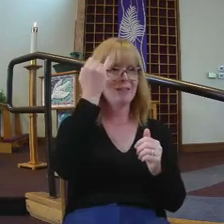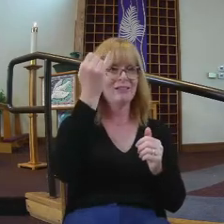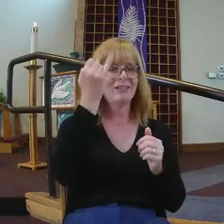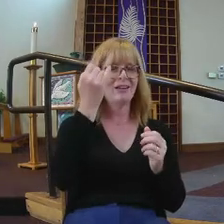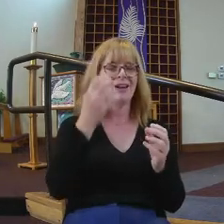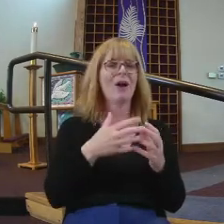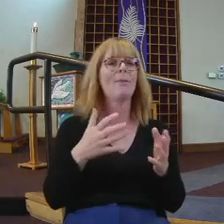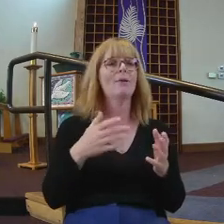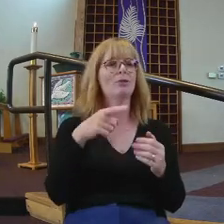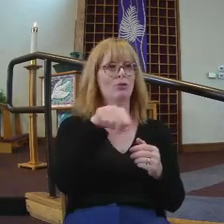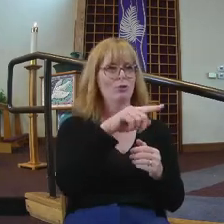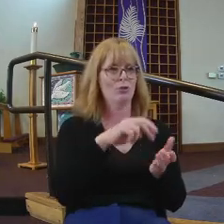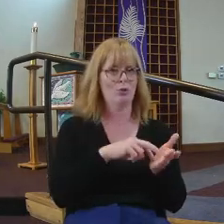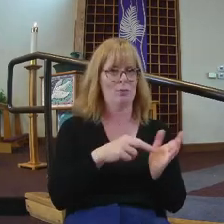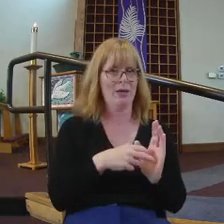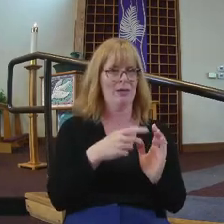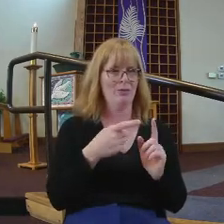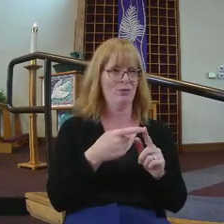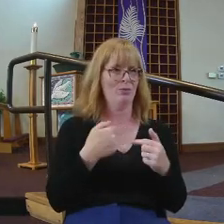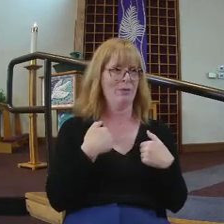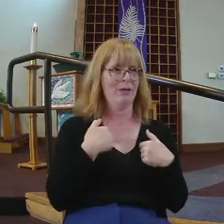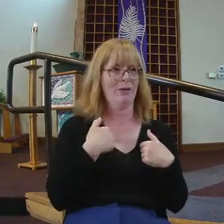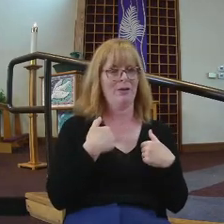how much you mean to me.